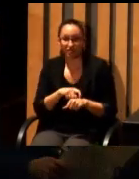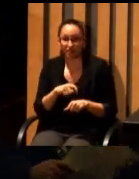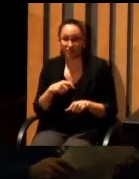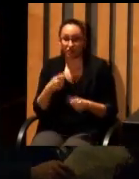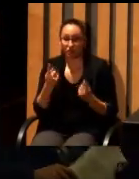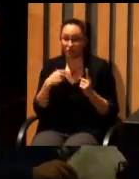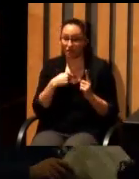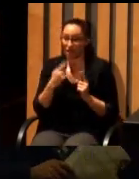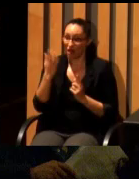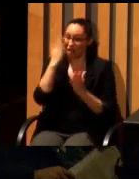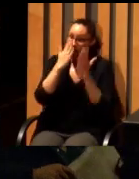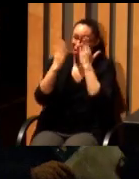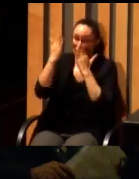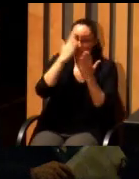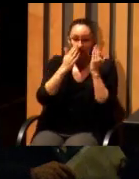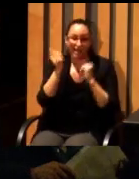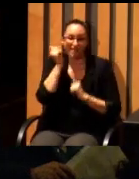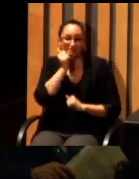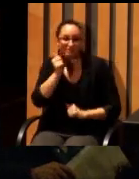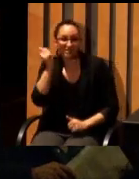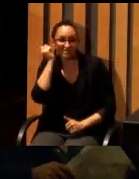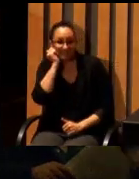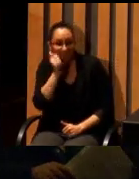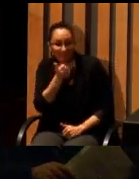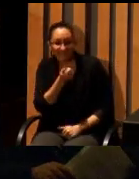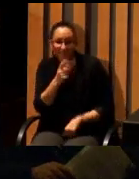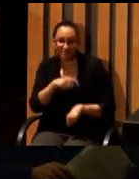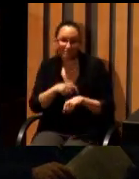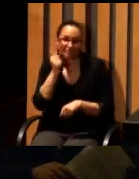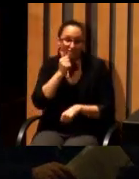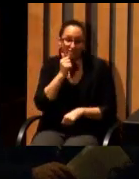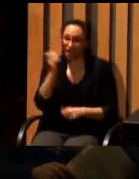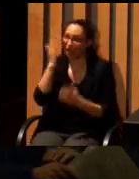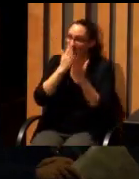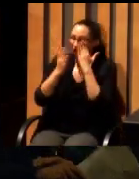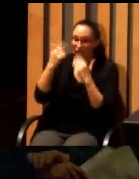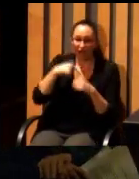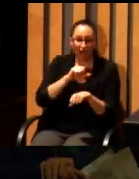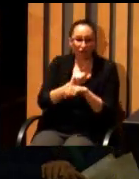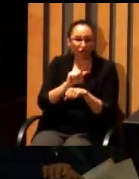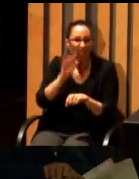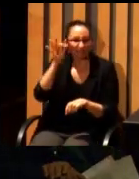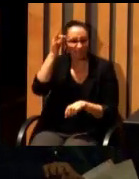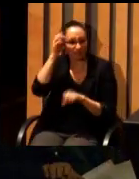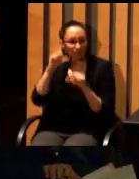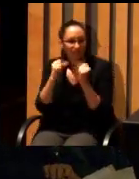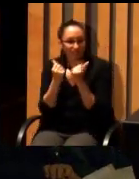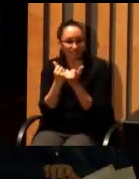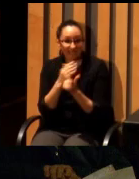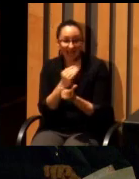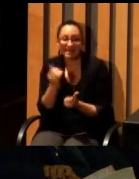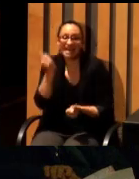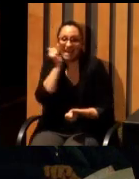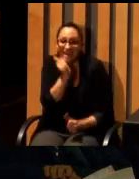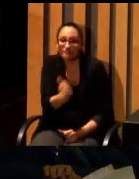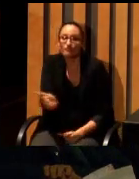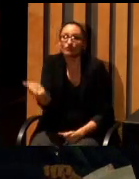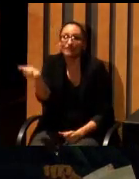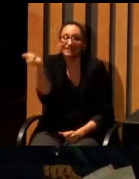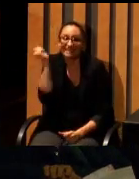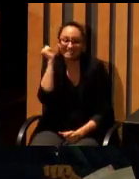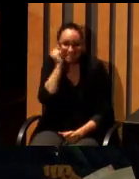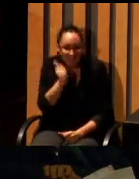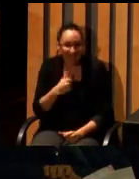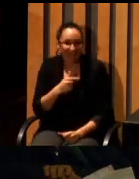this stuff on a daily basis. I mean, literally multiple times a day. Sure. I'm at work. I work at a federal agency, and I am literally accosted with